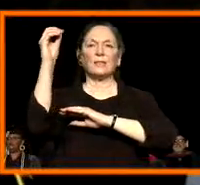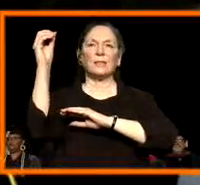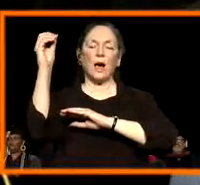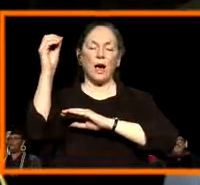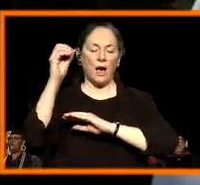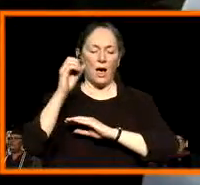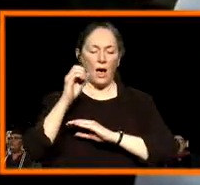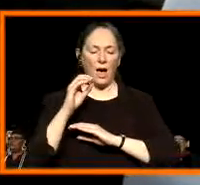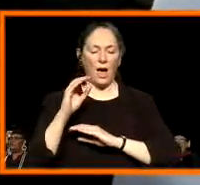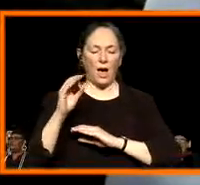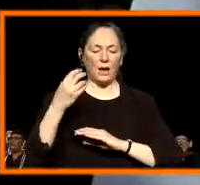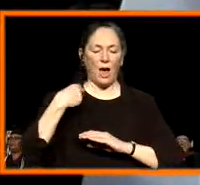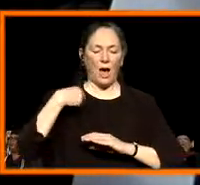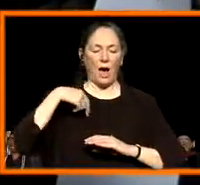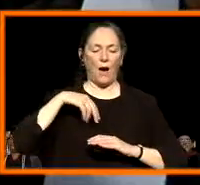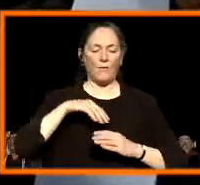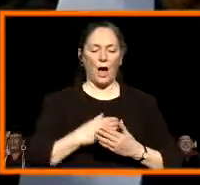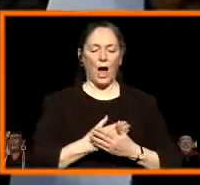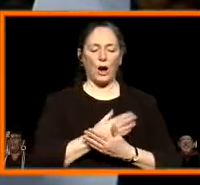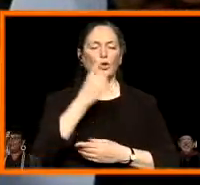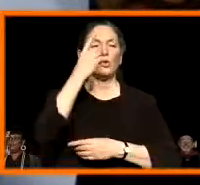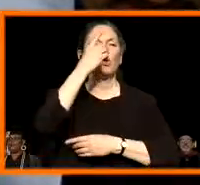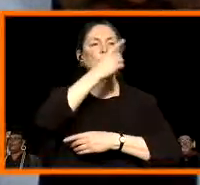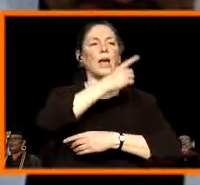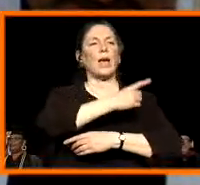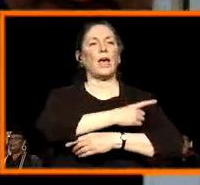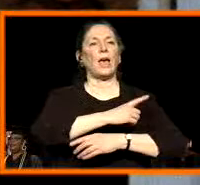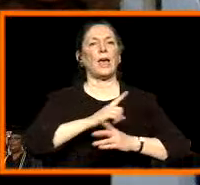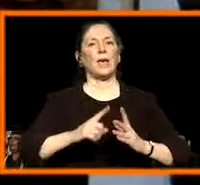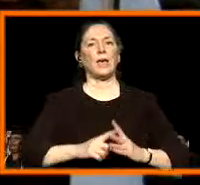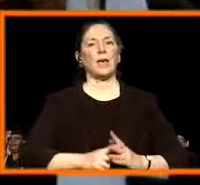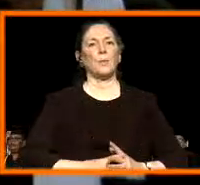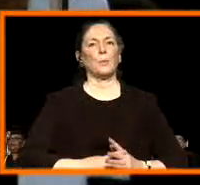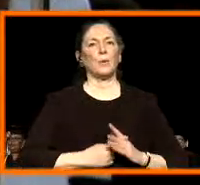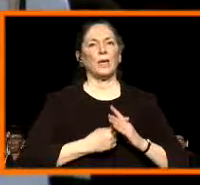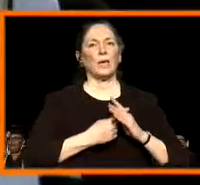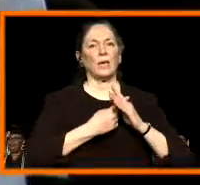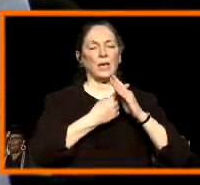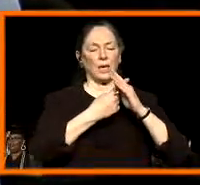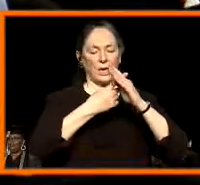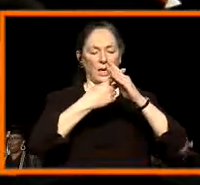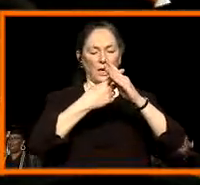rising sun of our new day